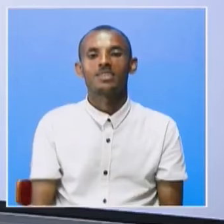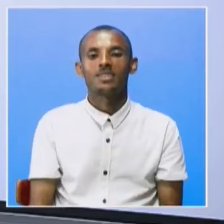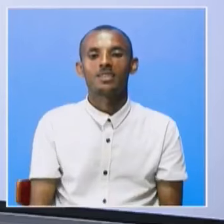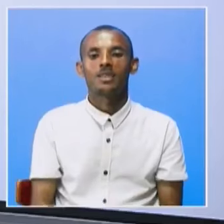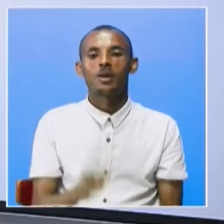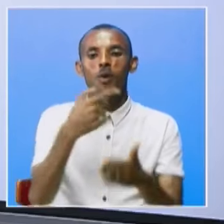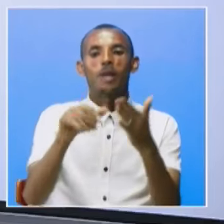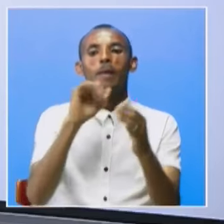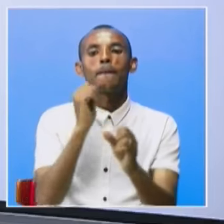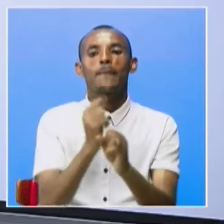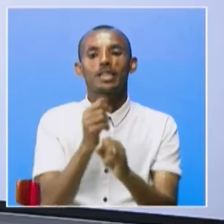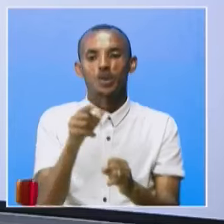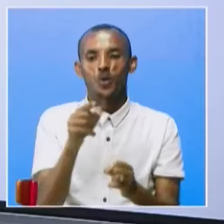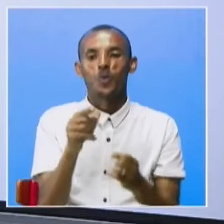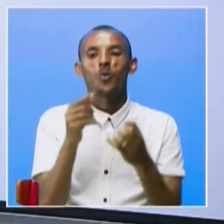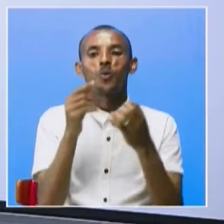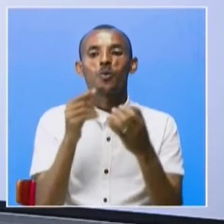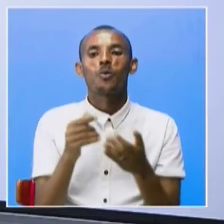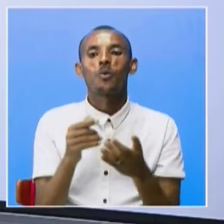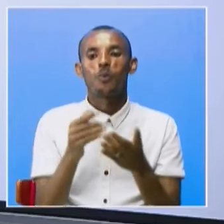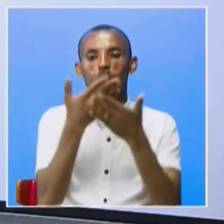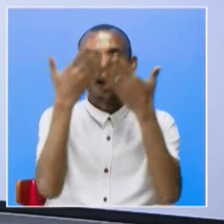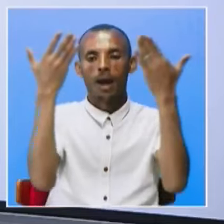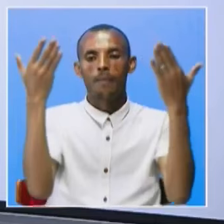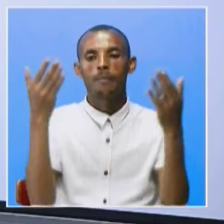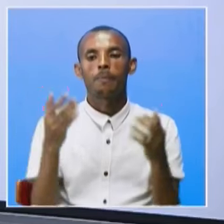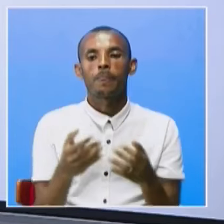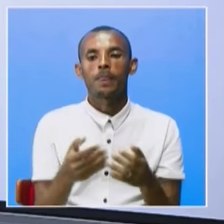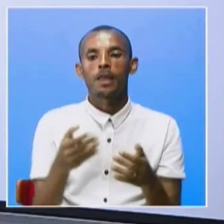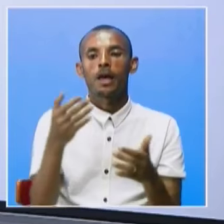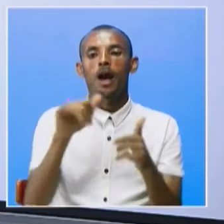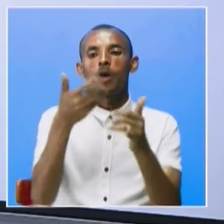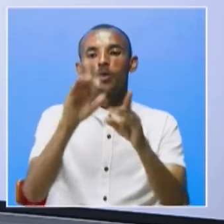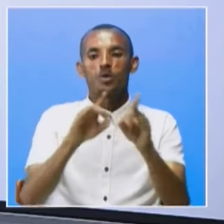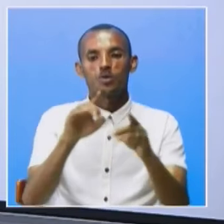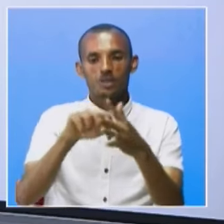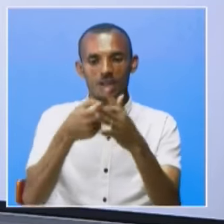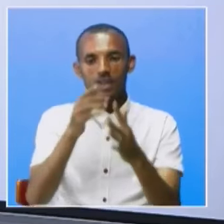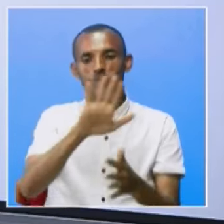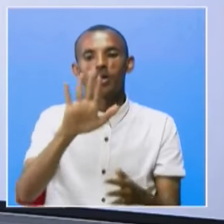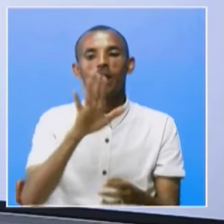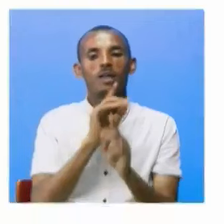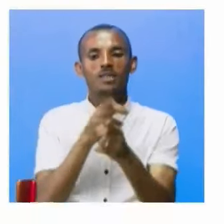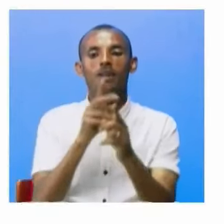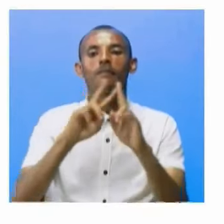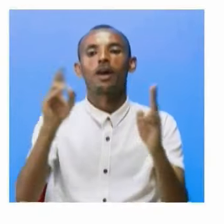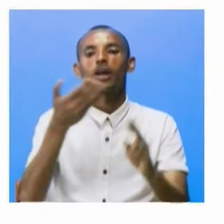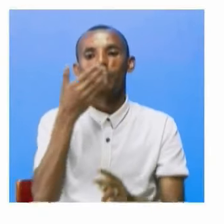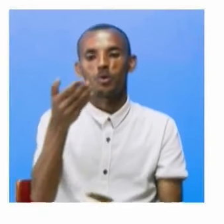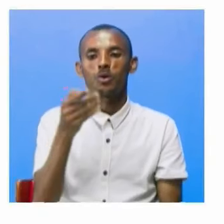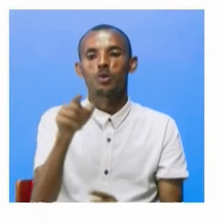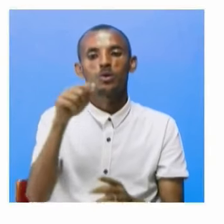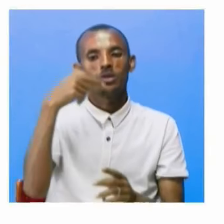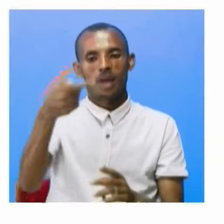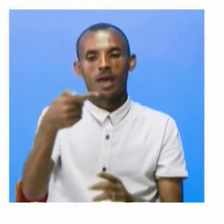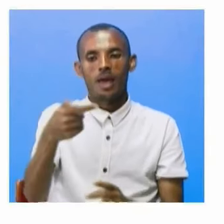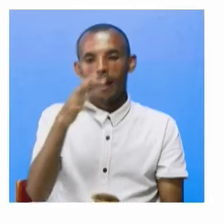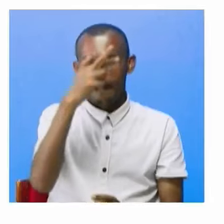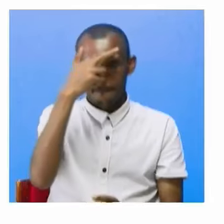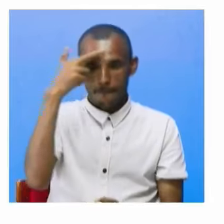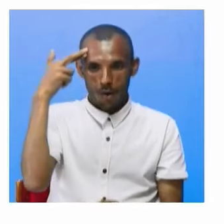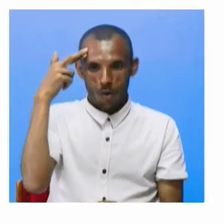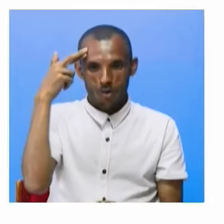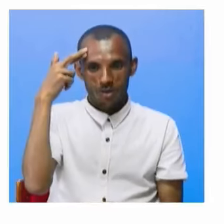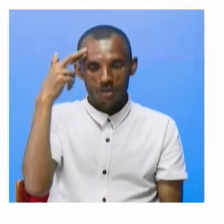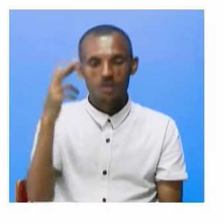What makes you wake up early? Then how do you start your answer? Very good. You say what?